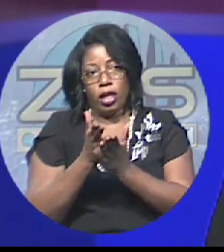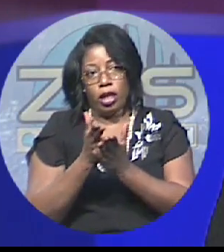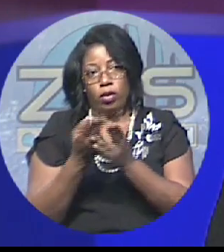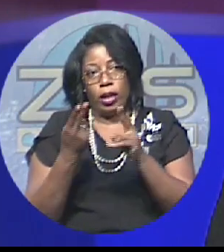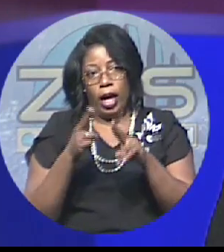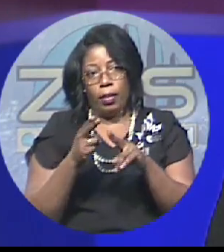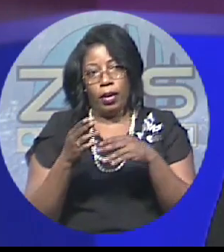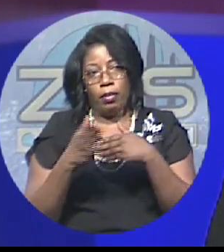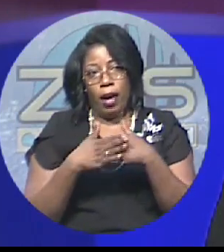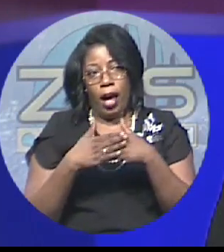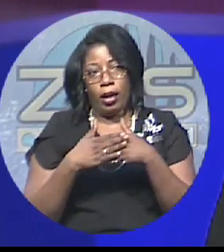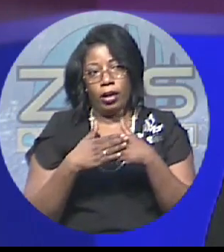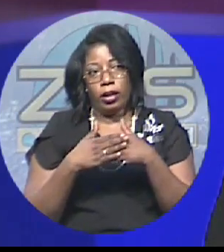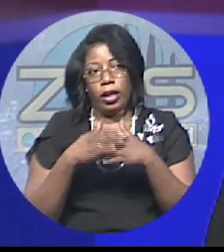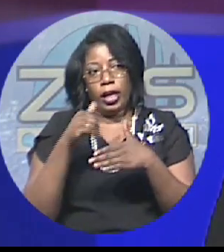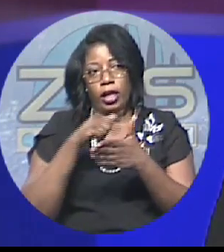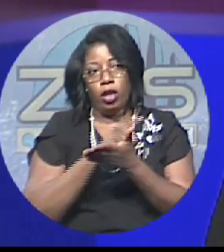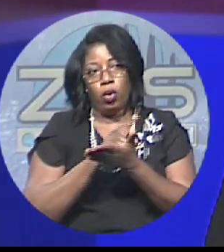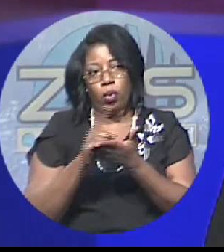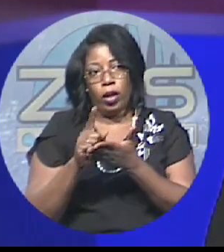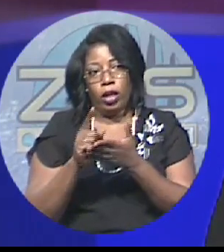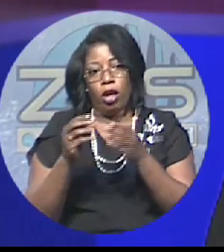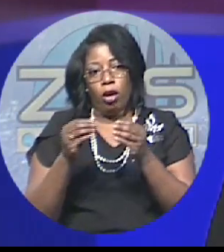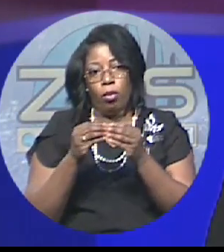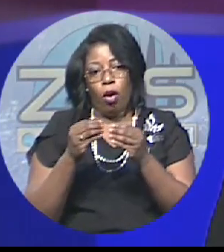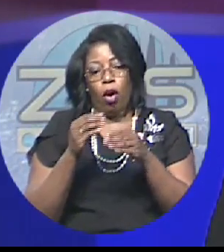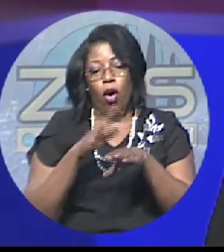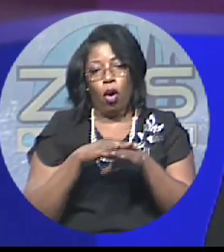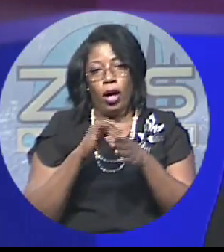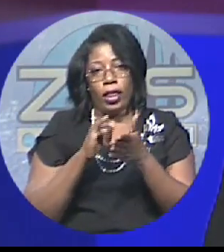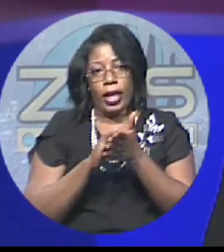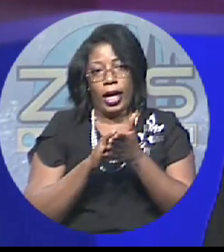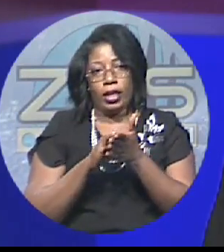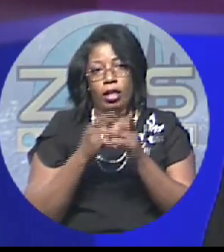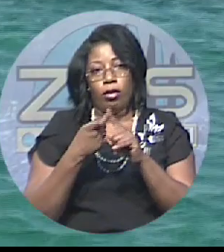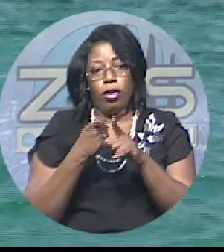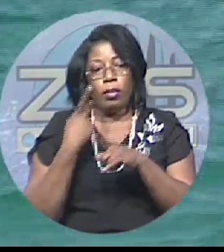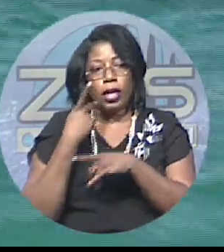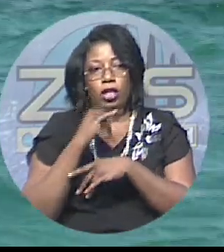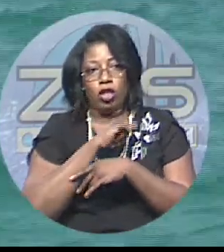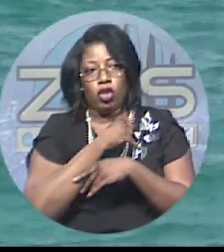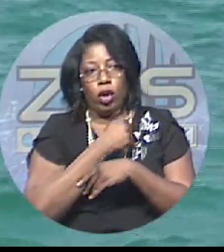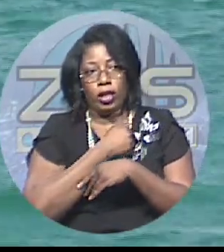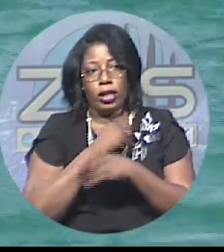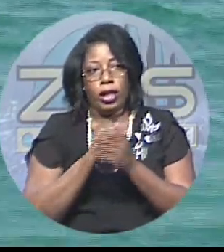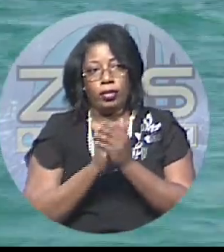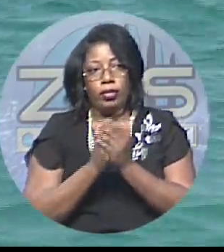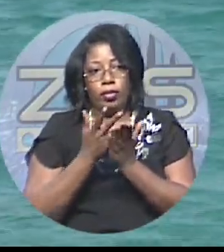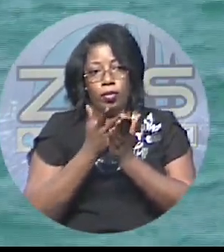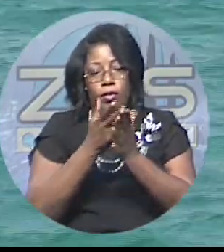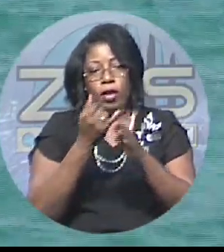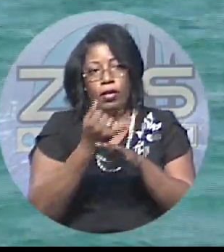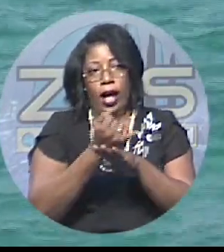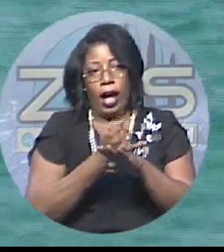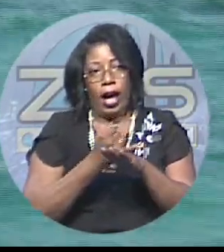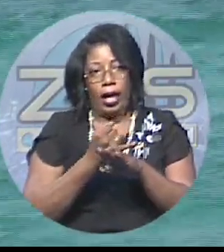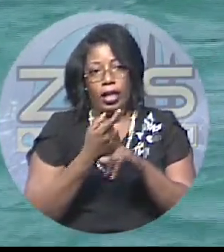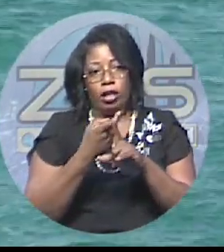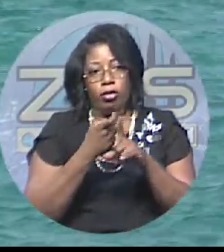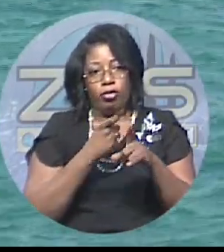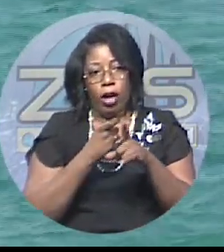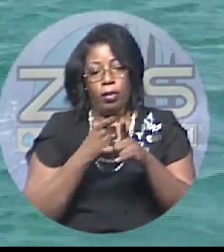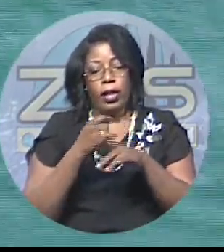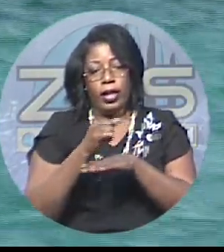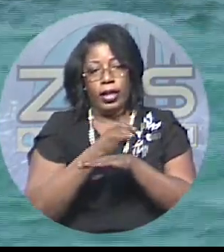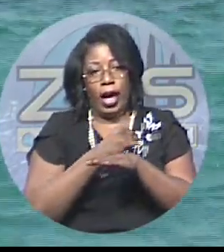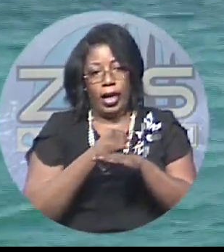the waters later on in the week. More on that tonight from Kelsey Johnson. Sloops hailing from islands that were devastated by the